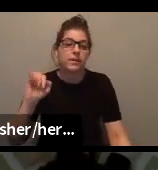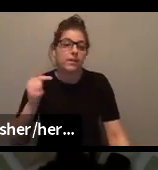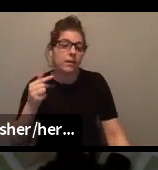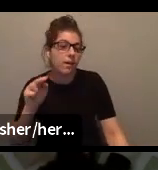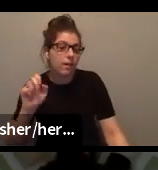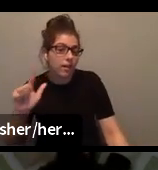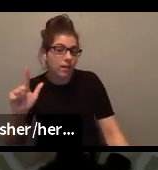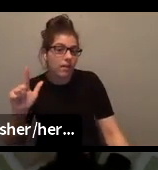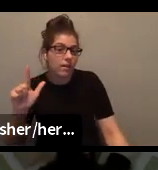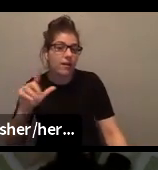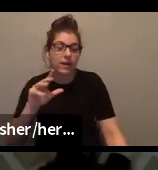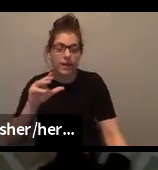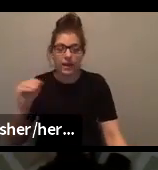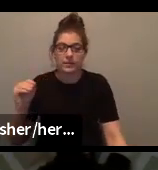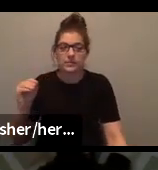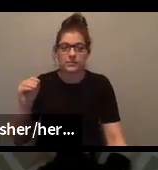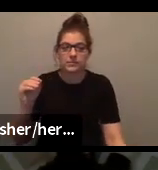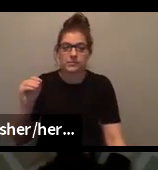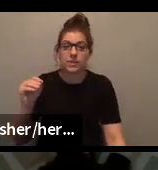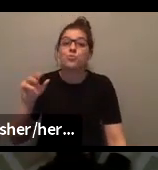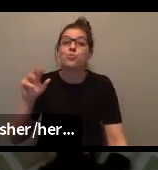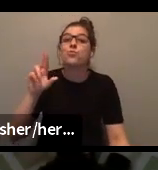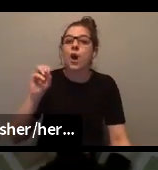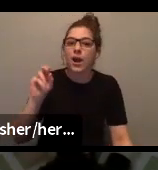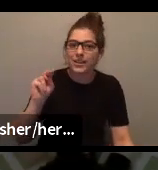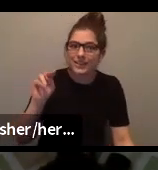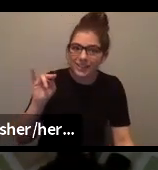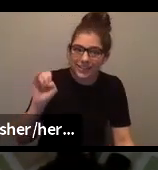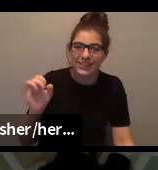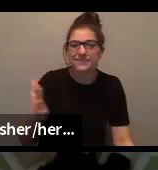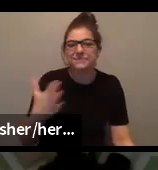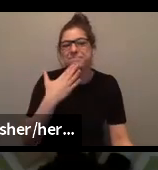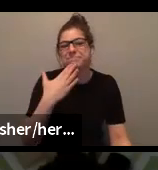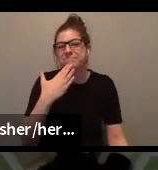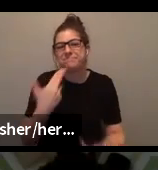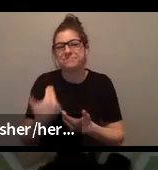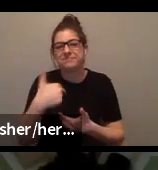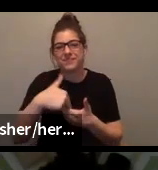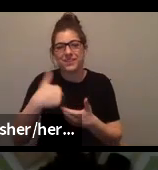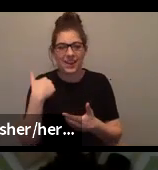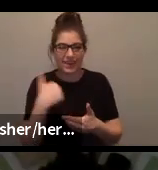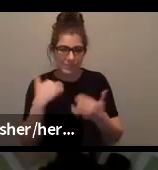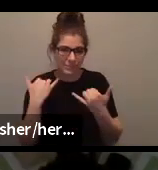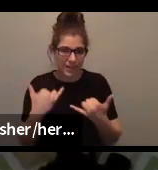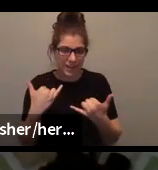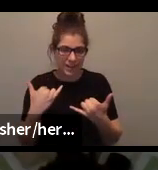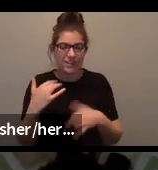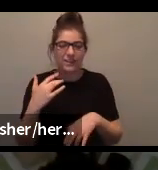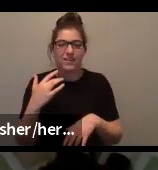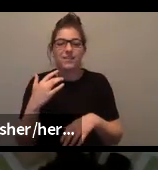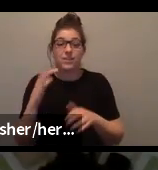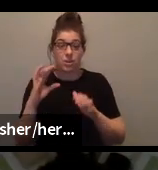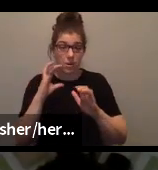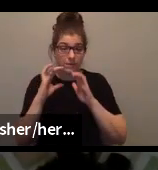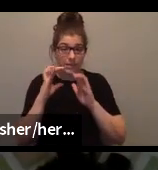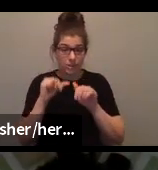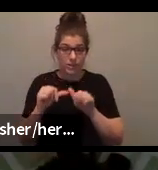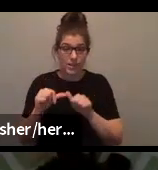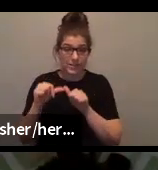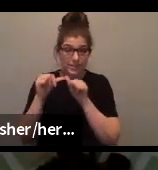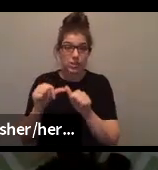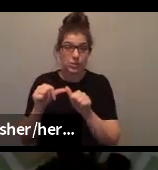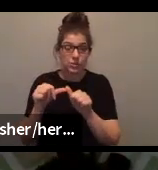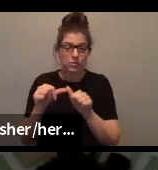And I'm leaving some, Ronnie, thank you so much for being here with us. The conversation continues. May we